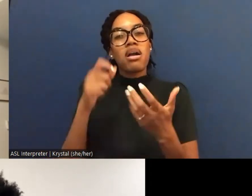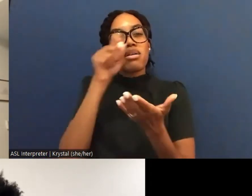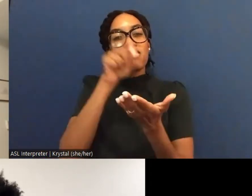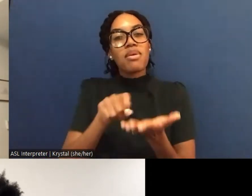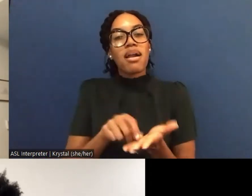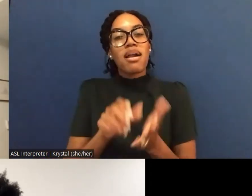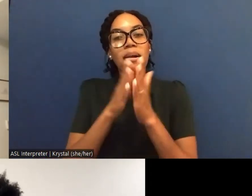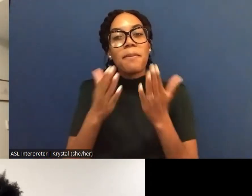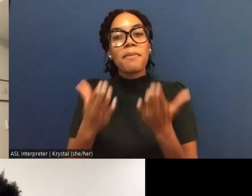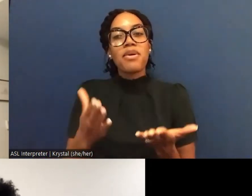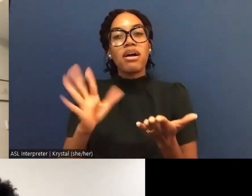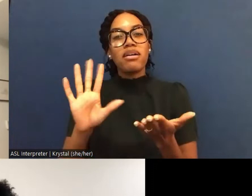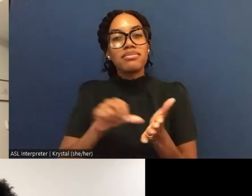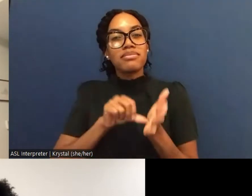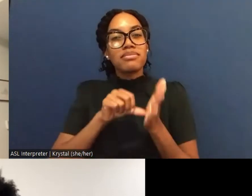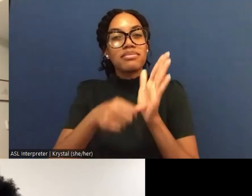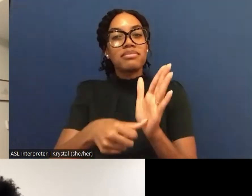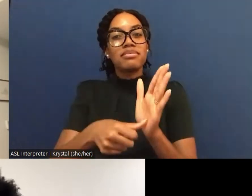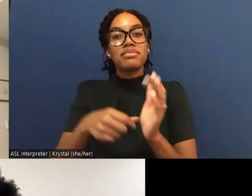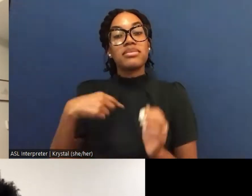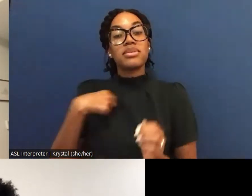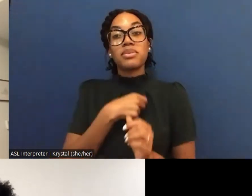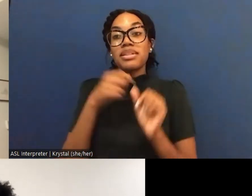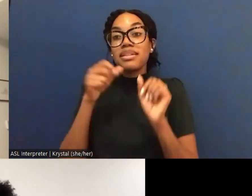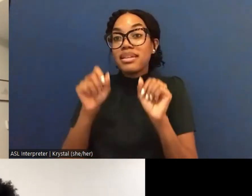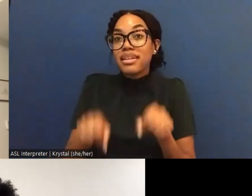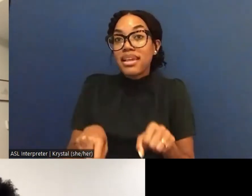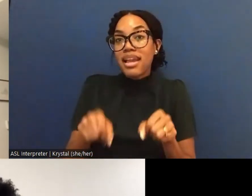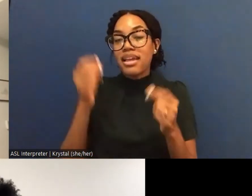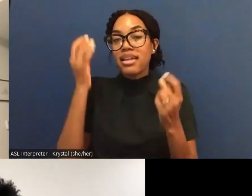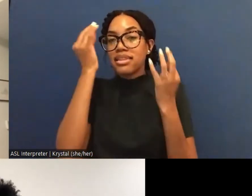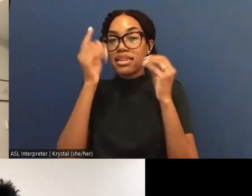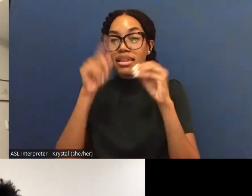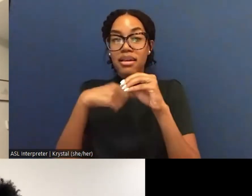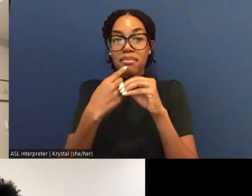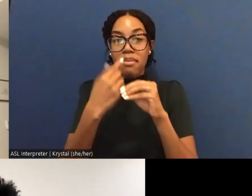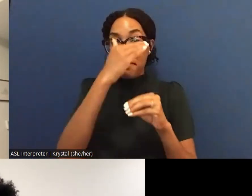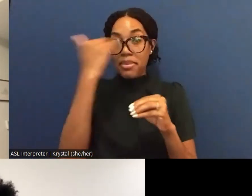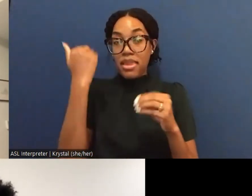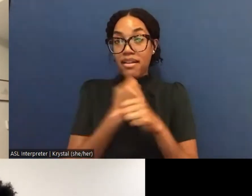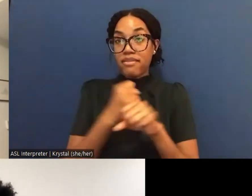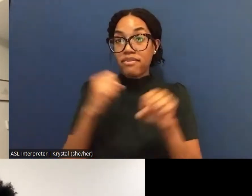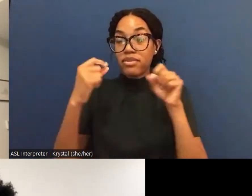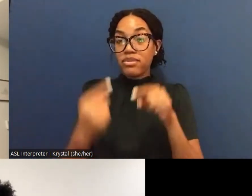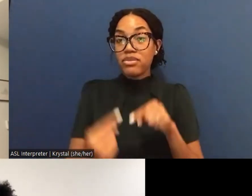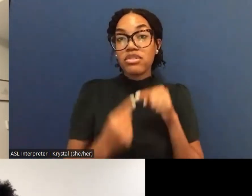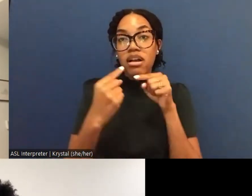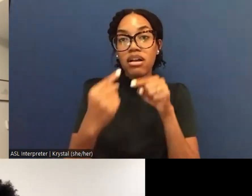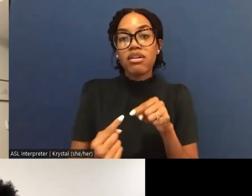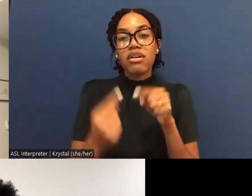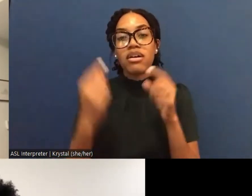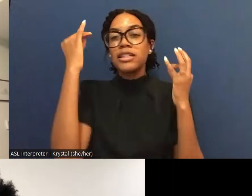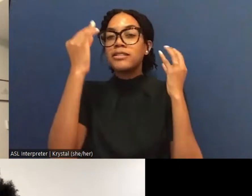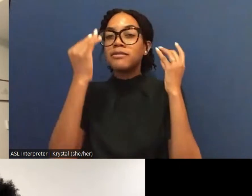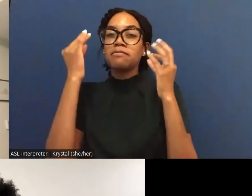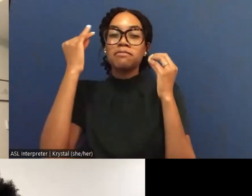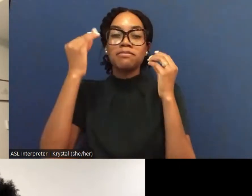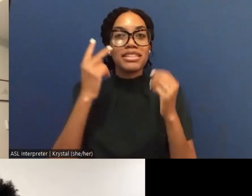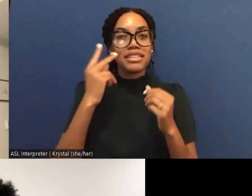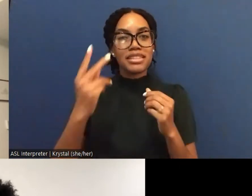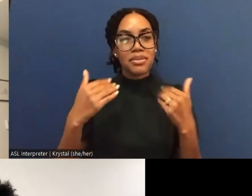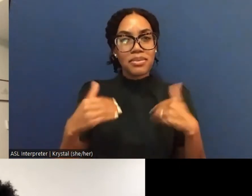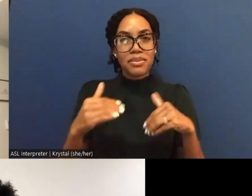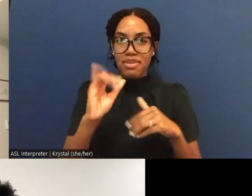shows that we can think about the importance of the Black freedom struggle and, you know, how long it's really kind of been present in North